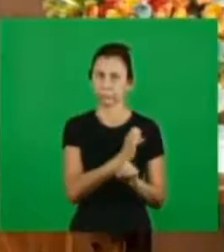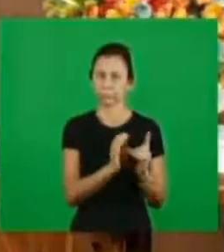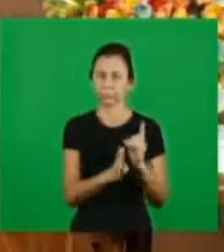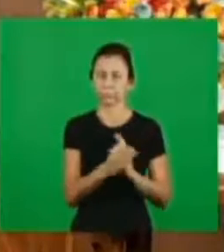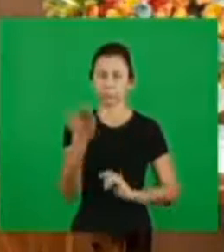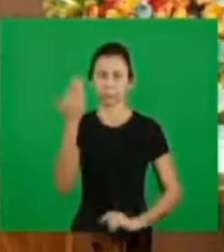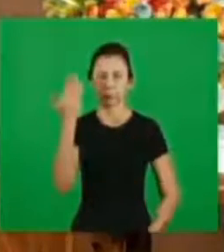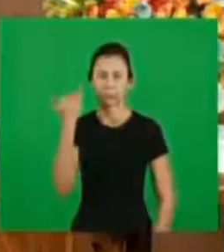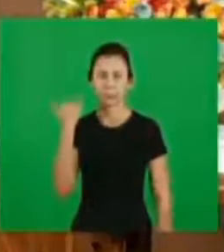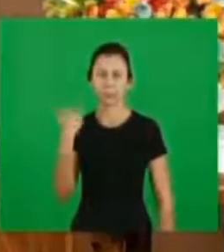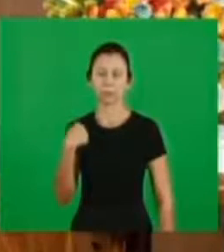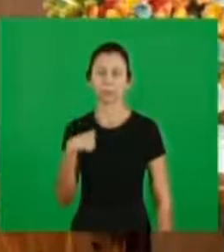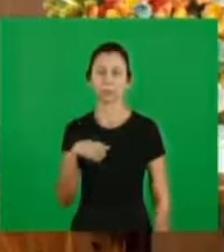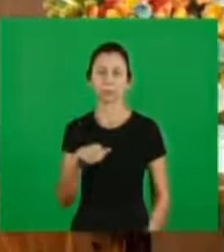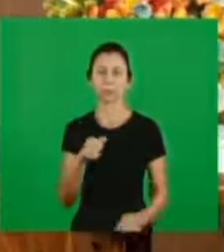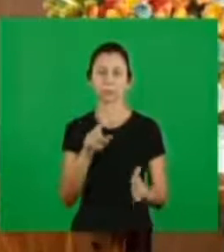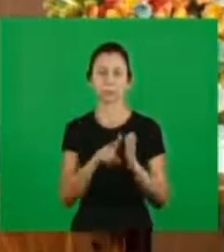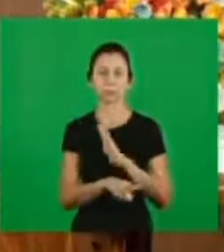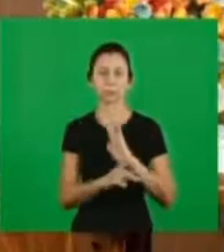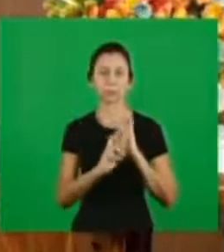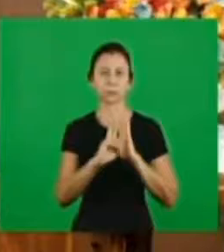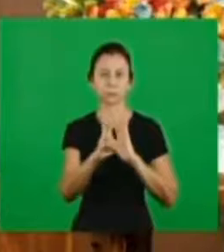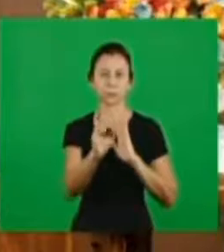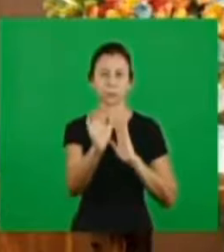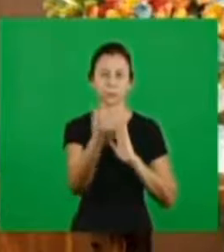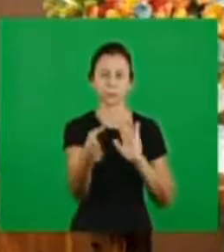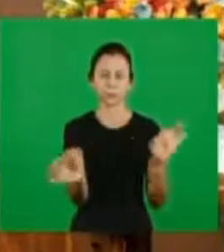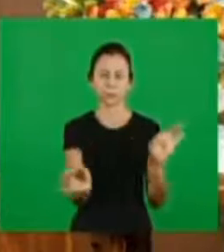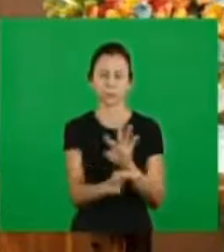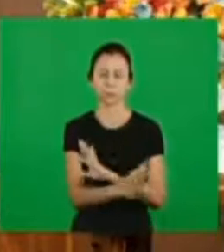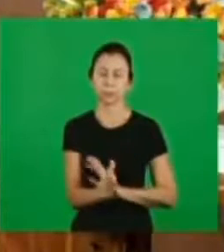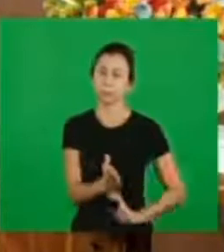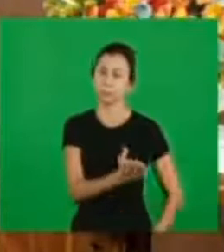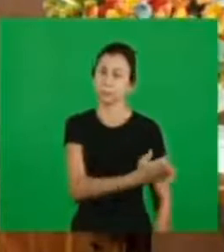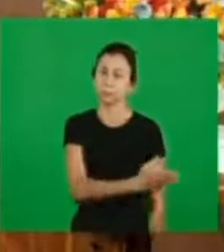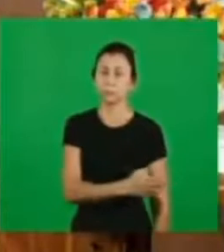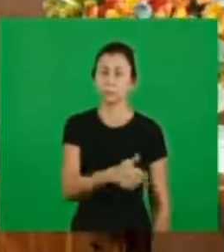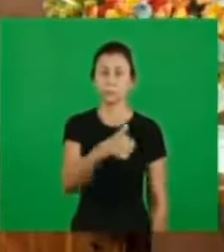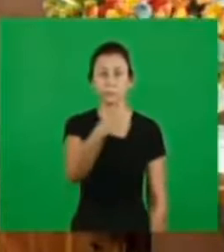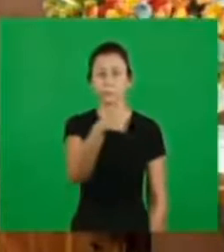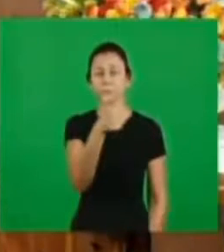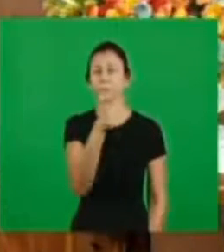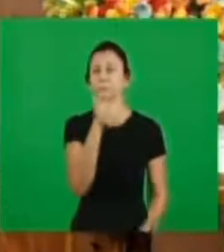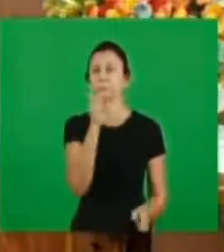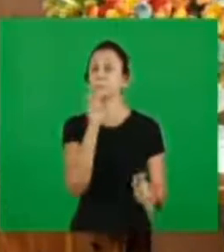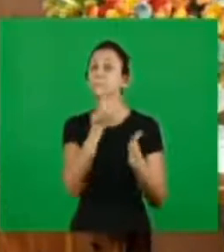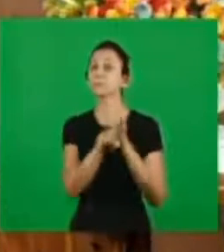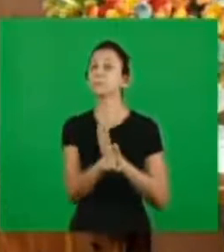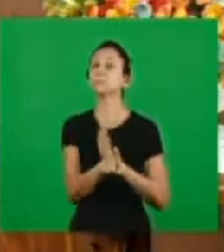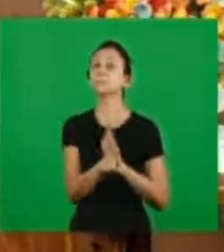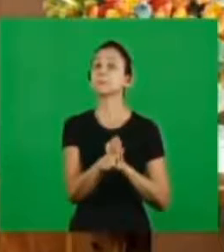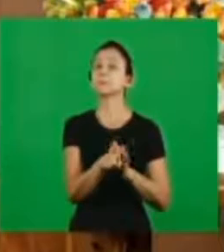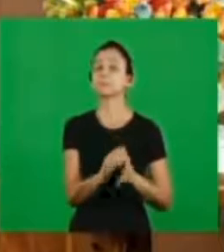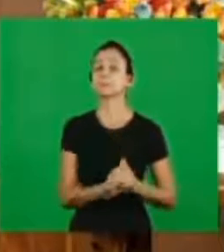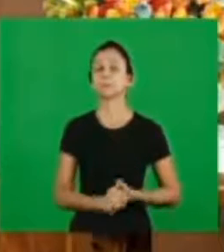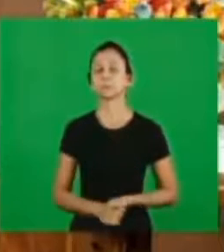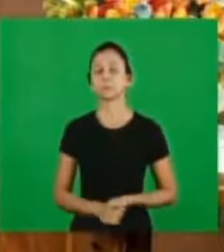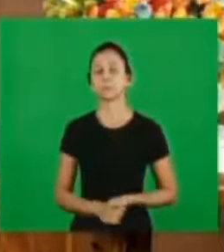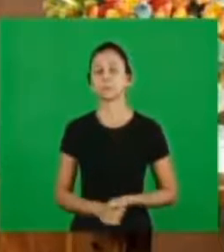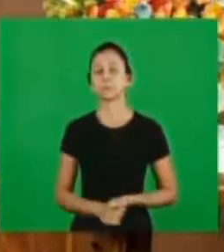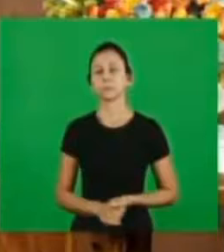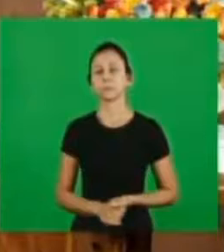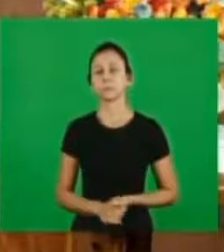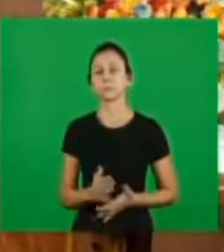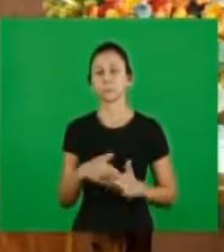the subject today. So finishing this Sunday school, now we are going to begin the first question to